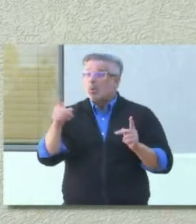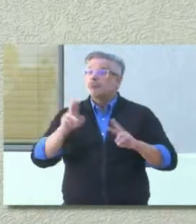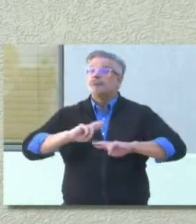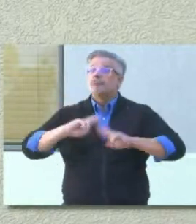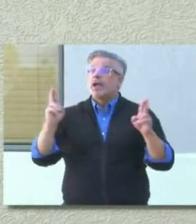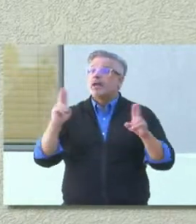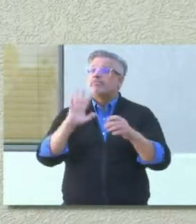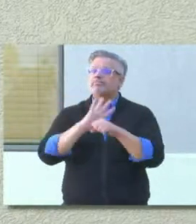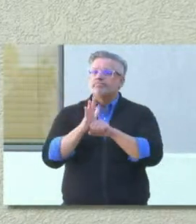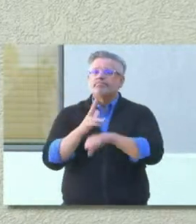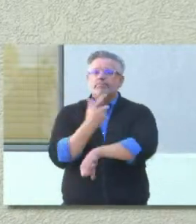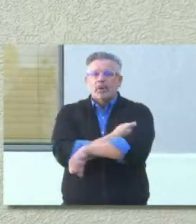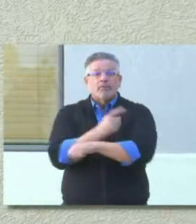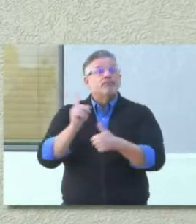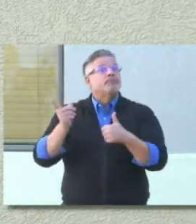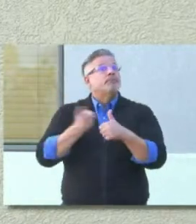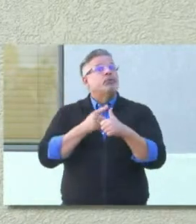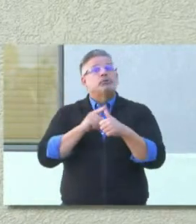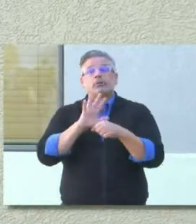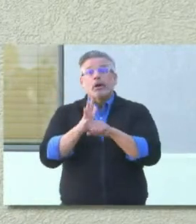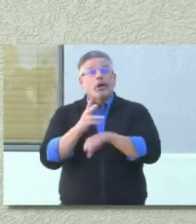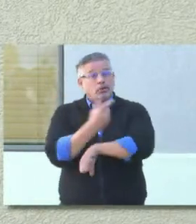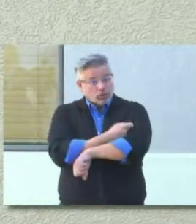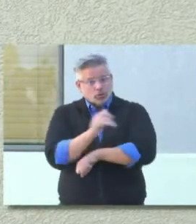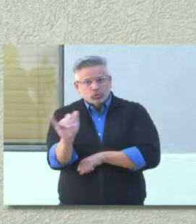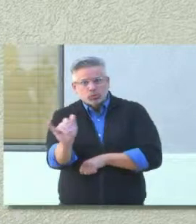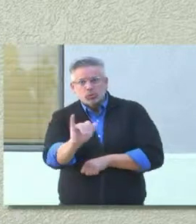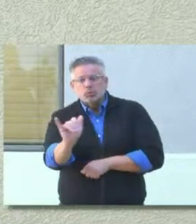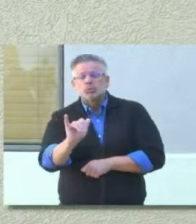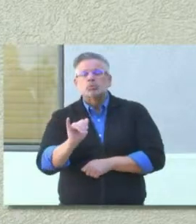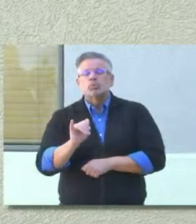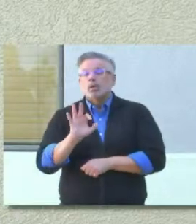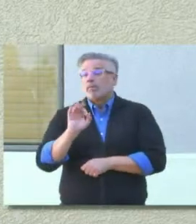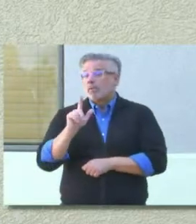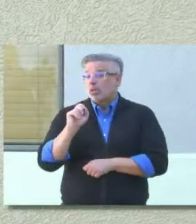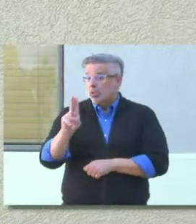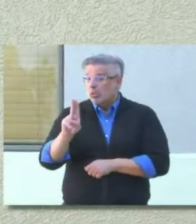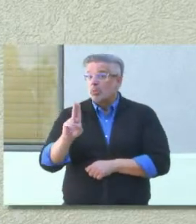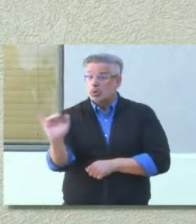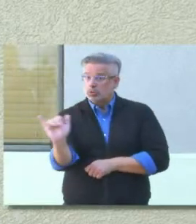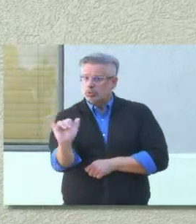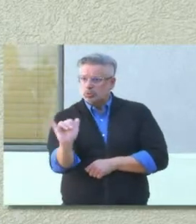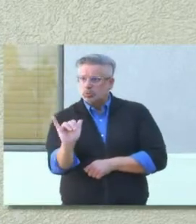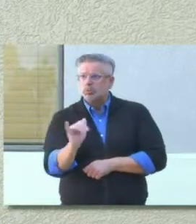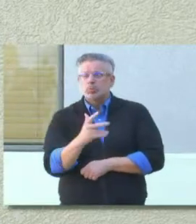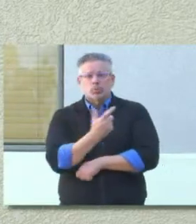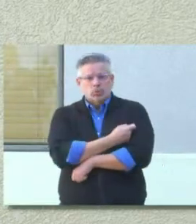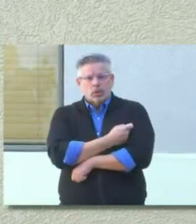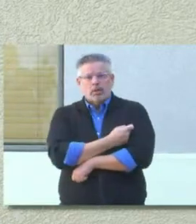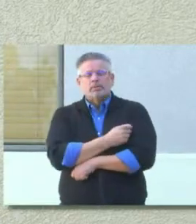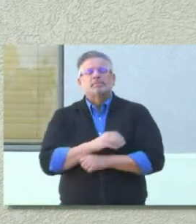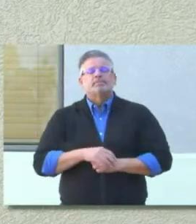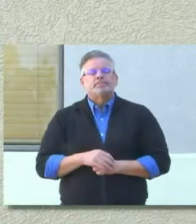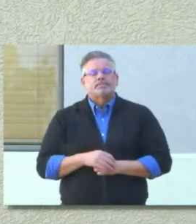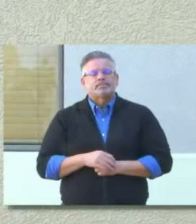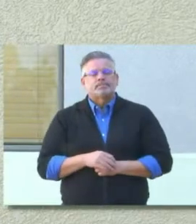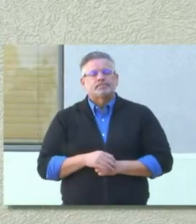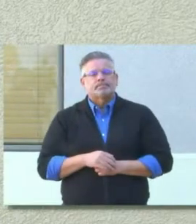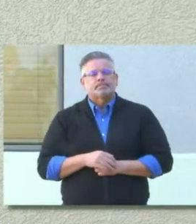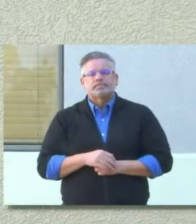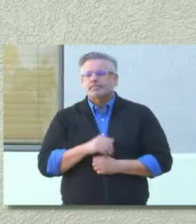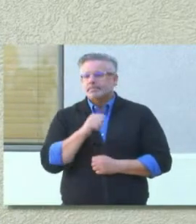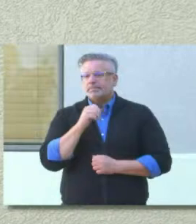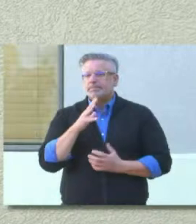some cases, their first shot in some cases, their flu shot in some cases as well, and not